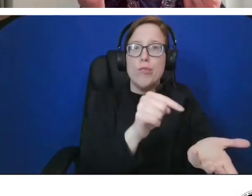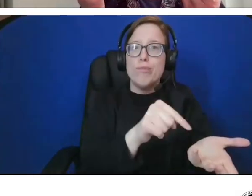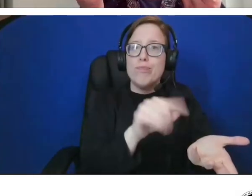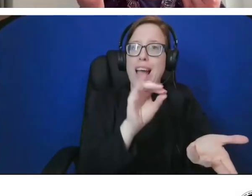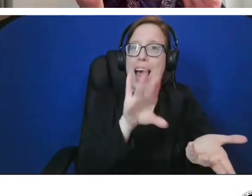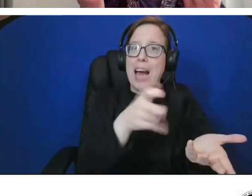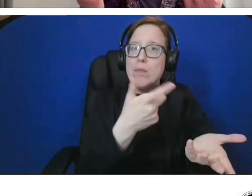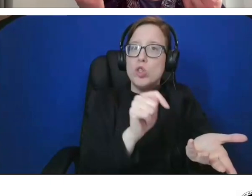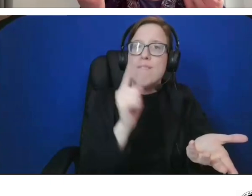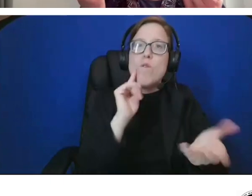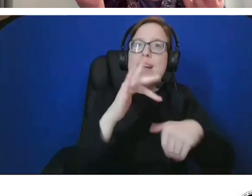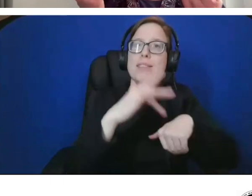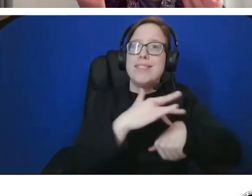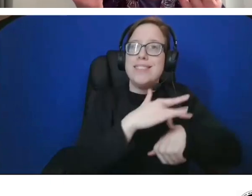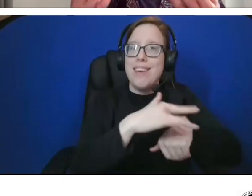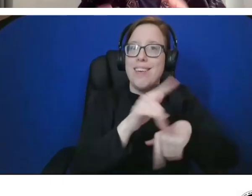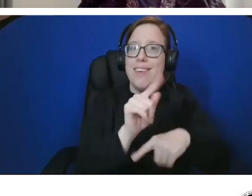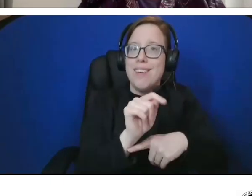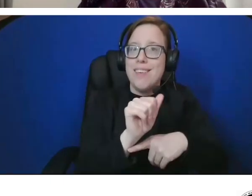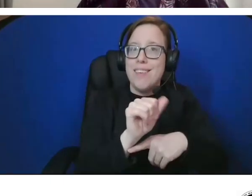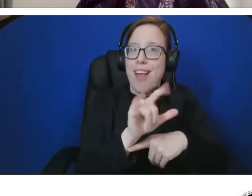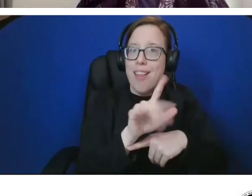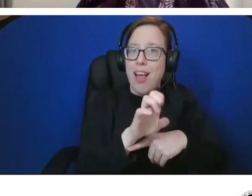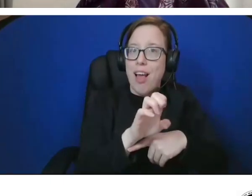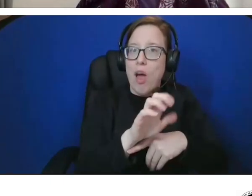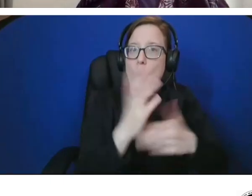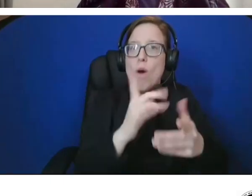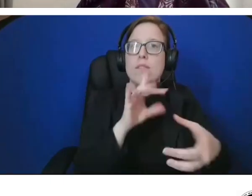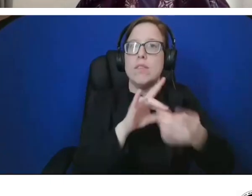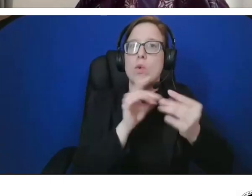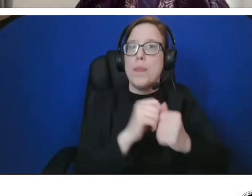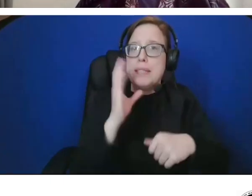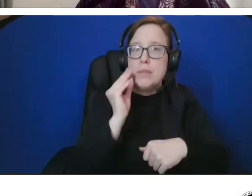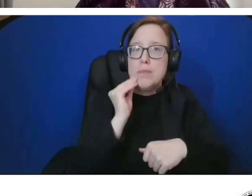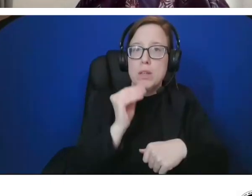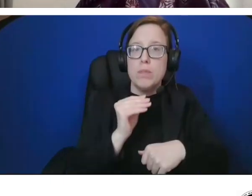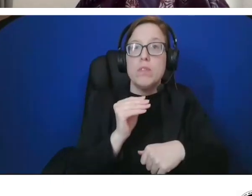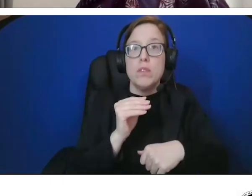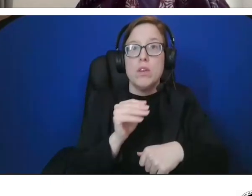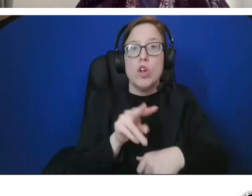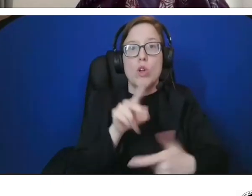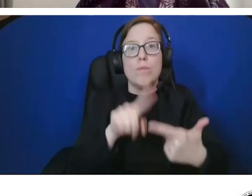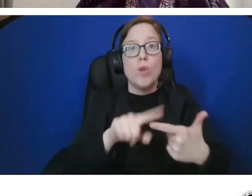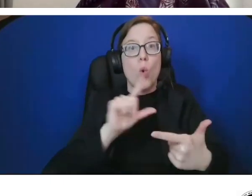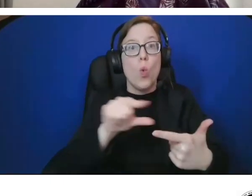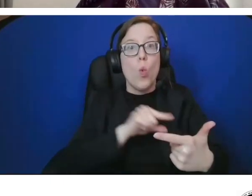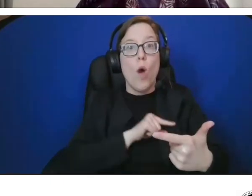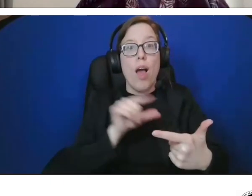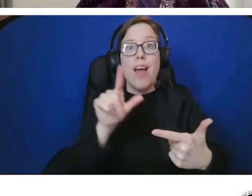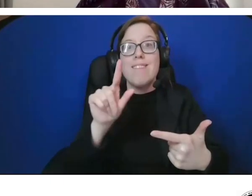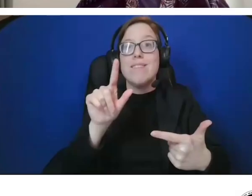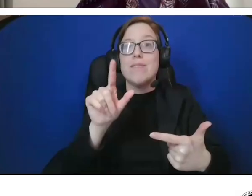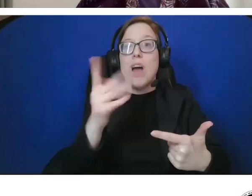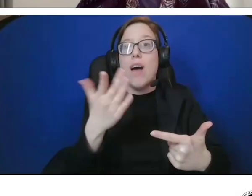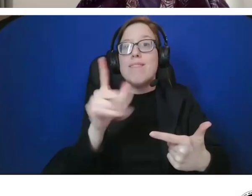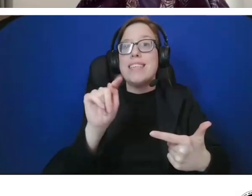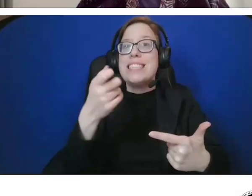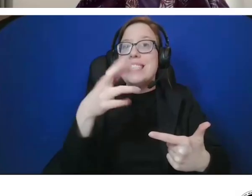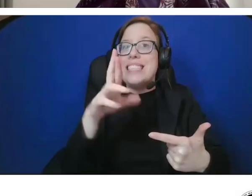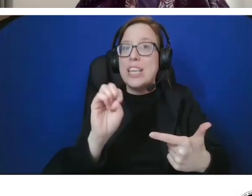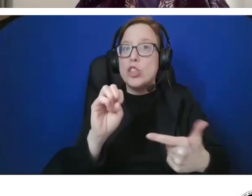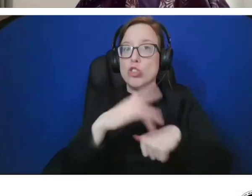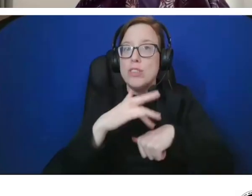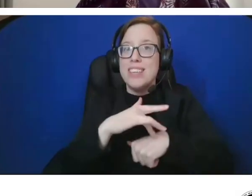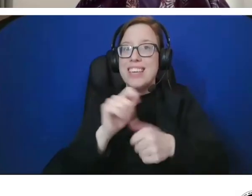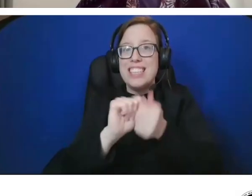of it tactually, what's experienced then. Watch the tactile quality of any textures you might